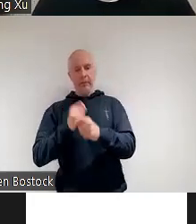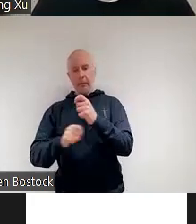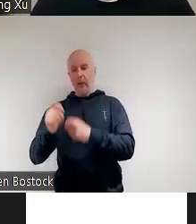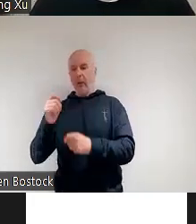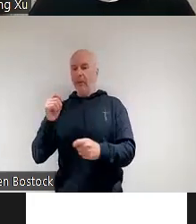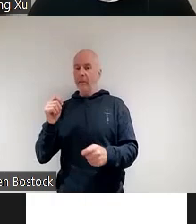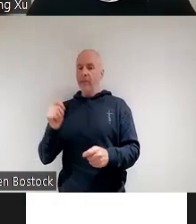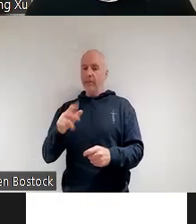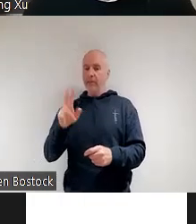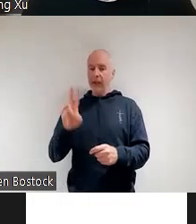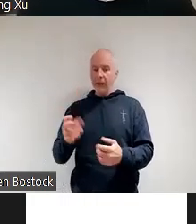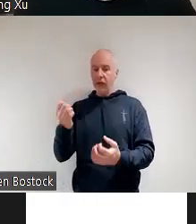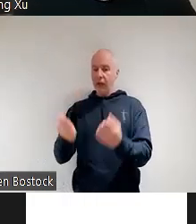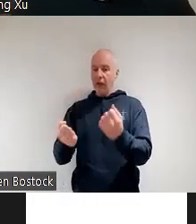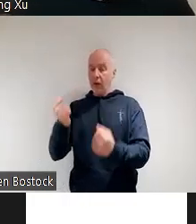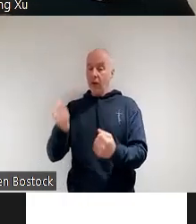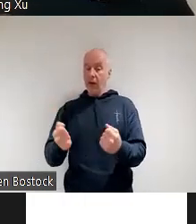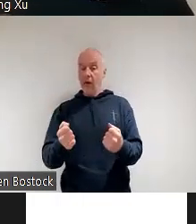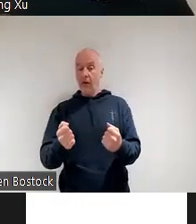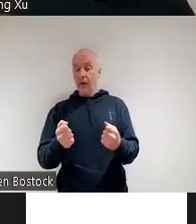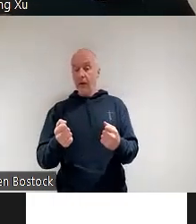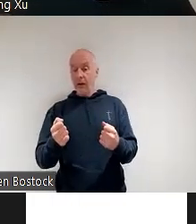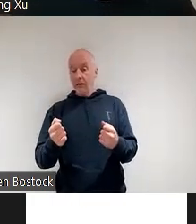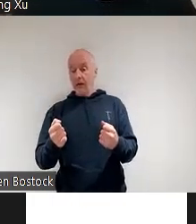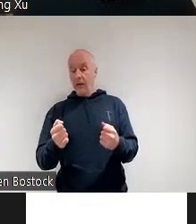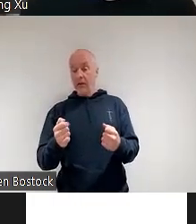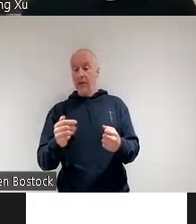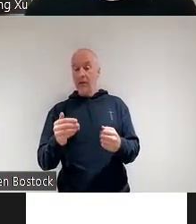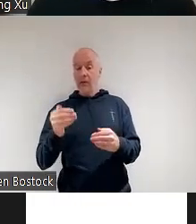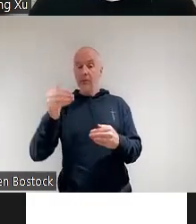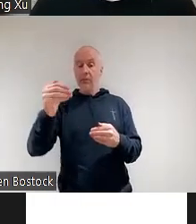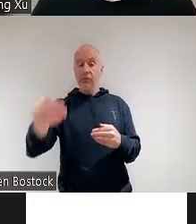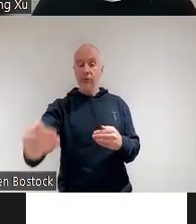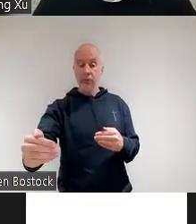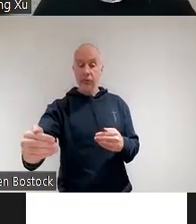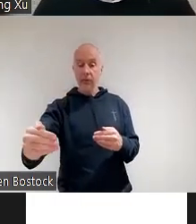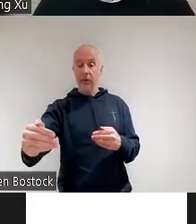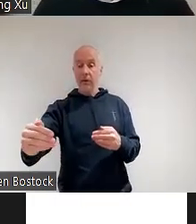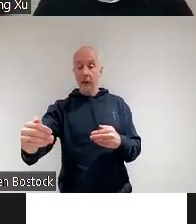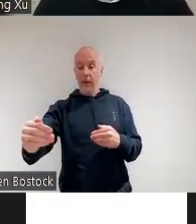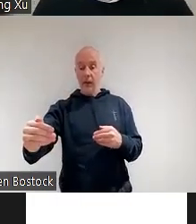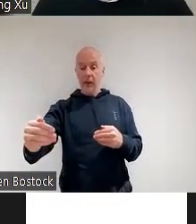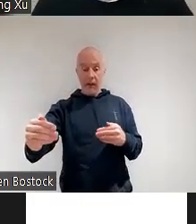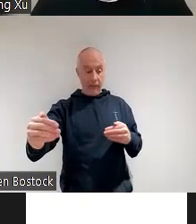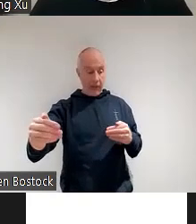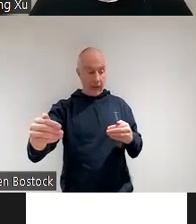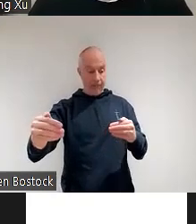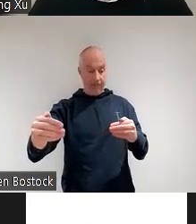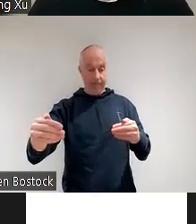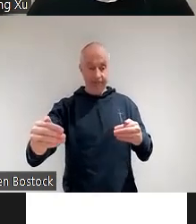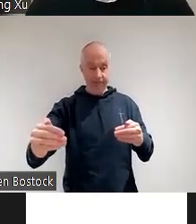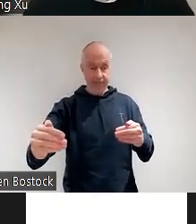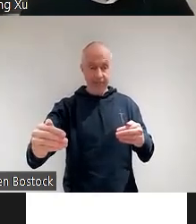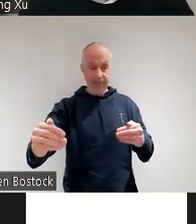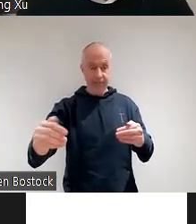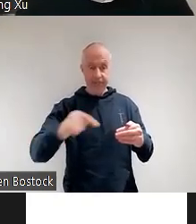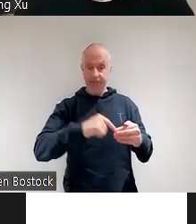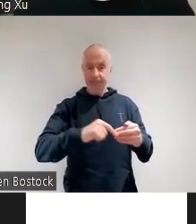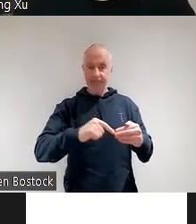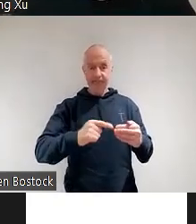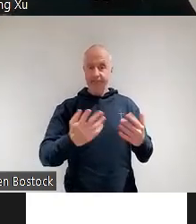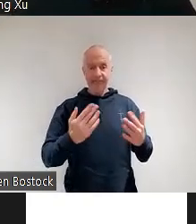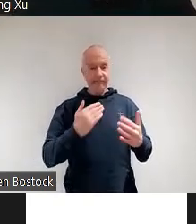when we actually move into the battery electrical vehicles, if you are actually left behind, then you wouldn't be able to get